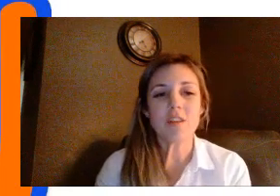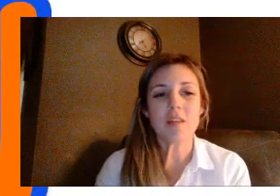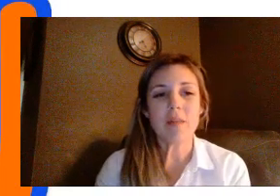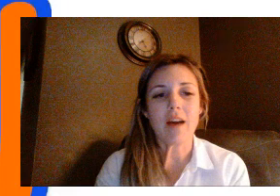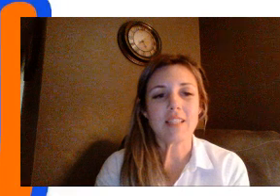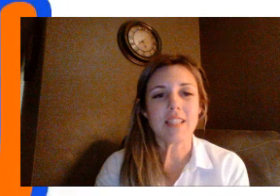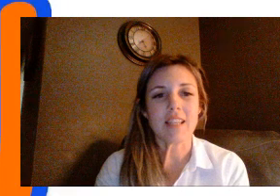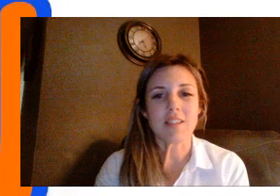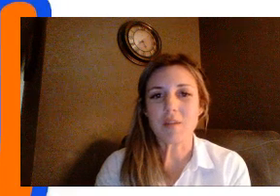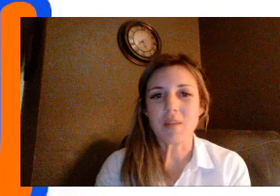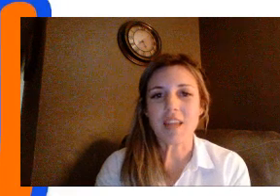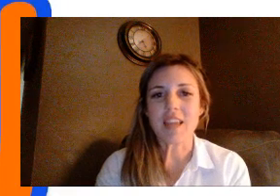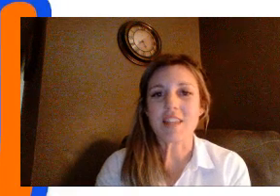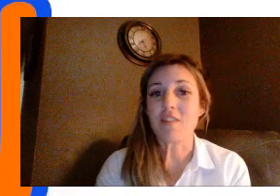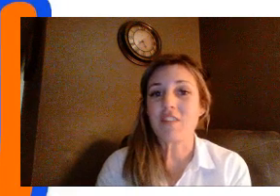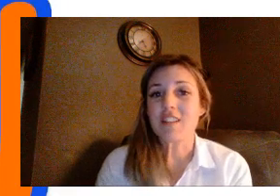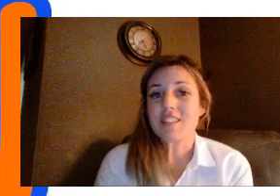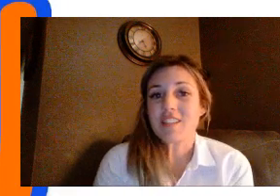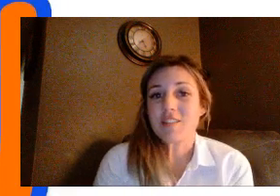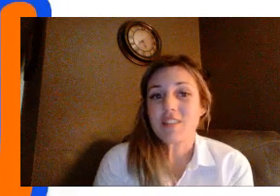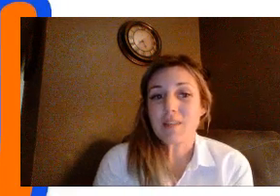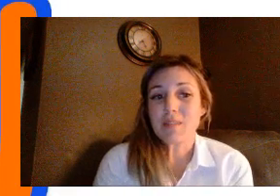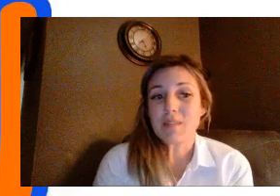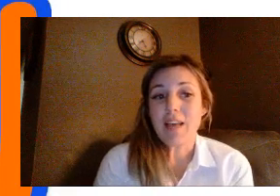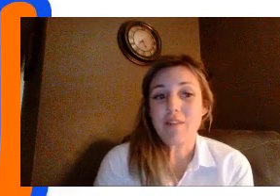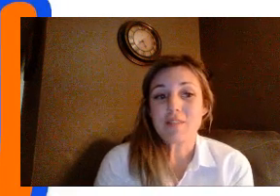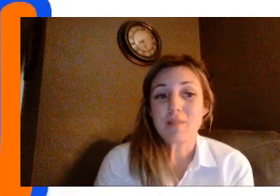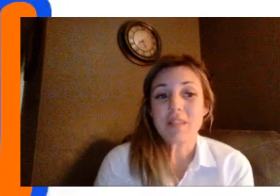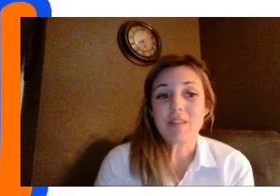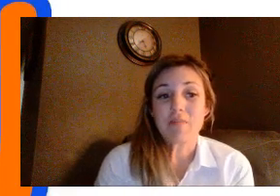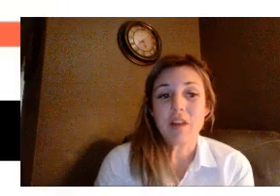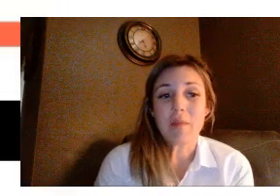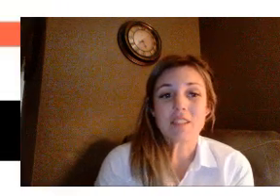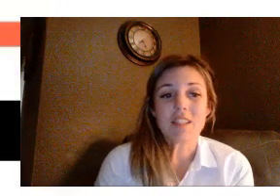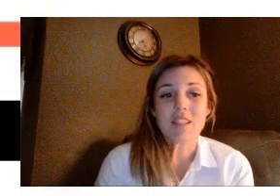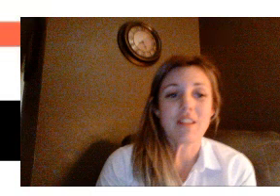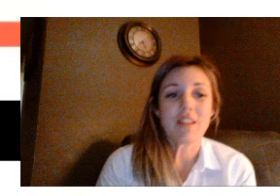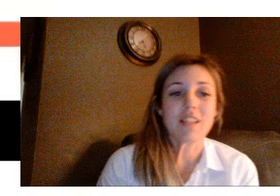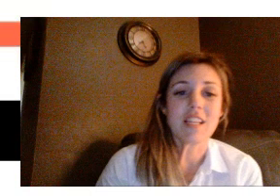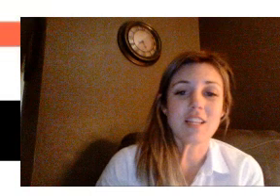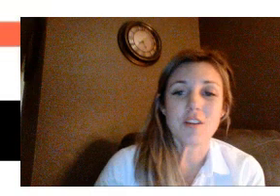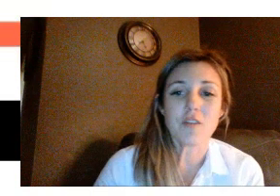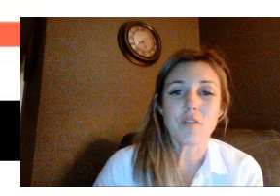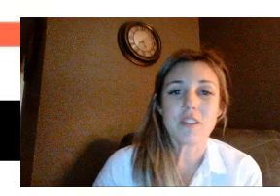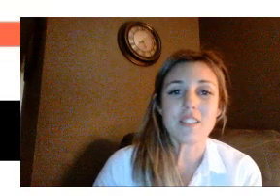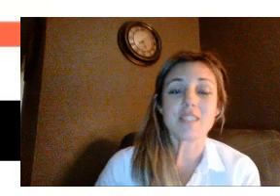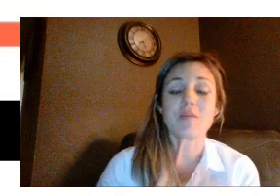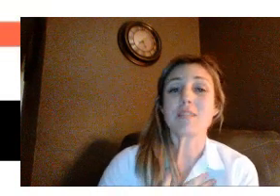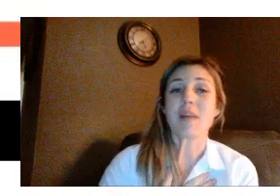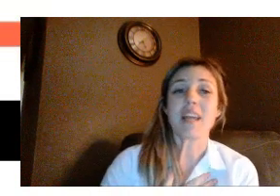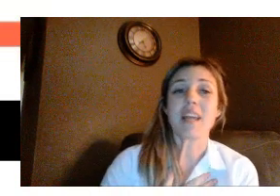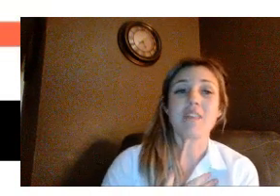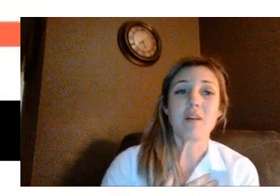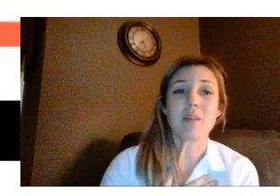the song. When they get the confidence, they can do it themselves. But they very much love listening to your voices, as well as mine, even though I'm not the